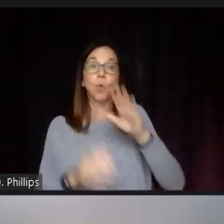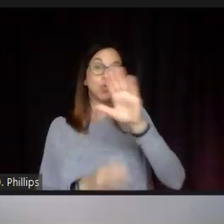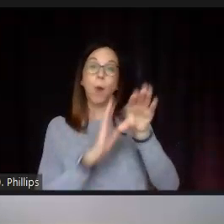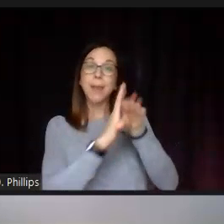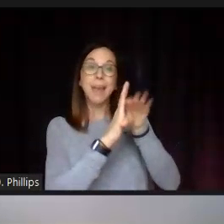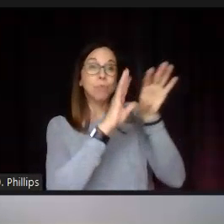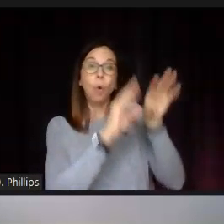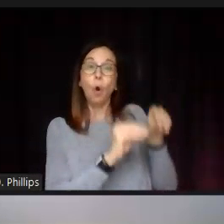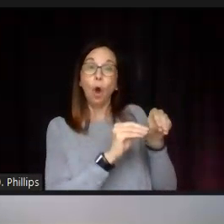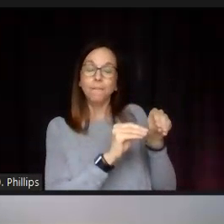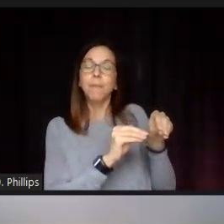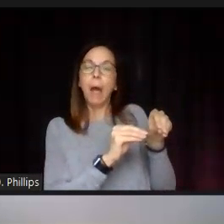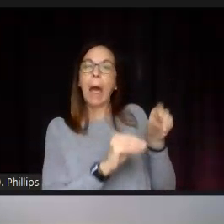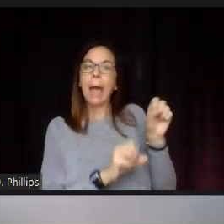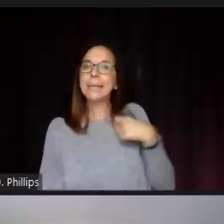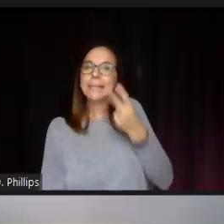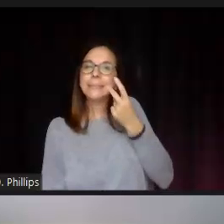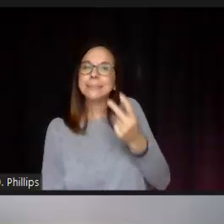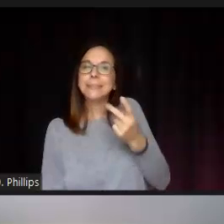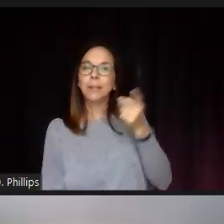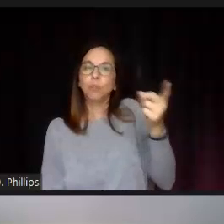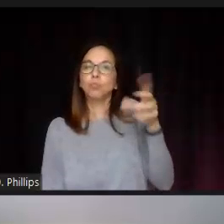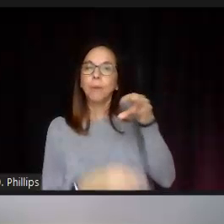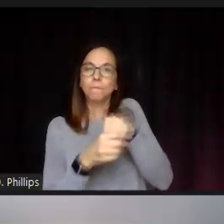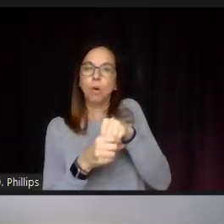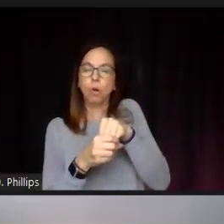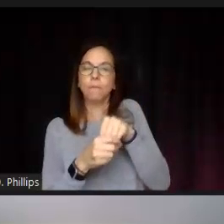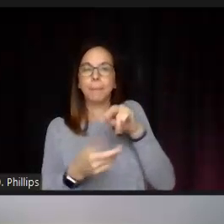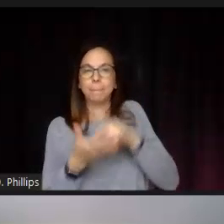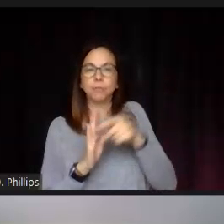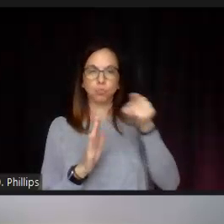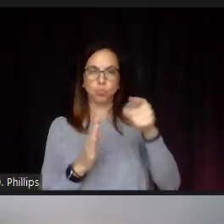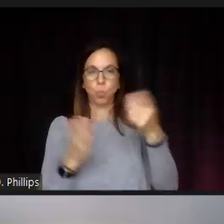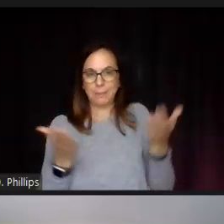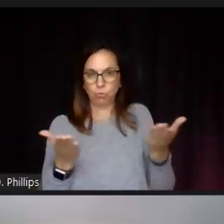here and listening and engaged in what we're doing.